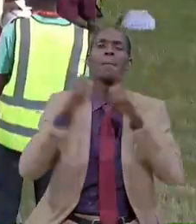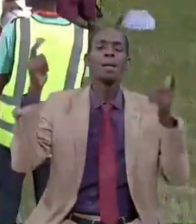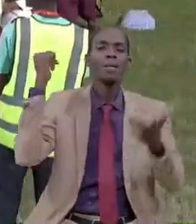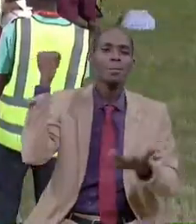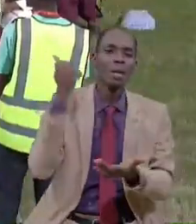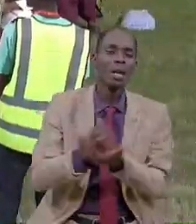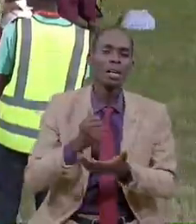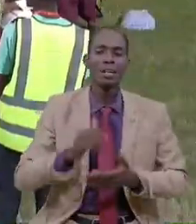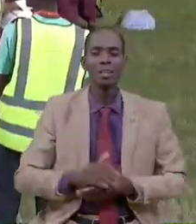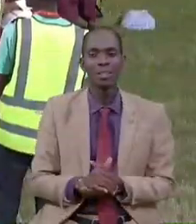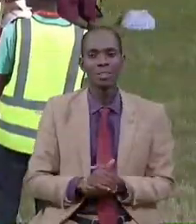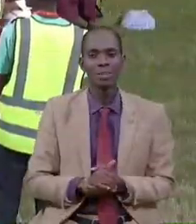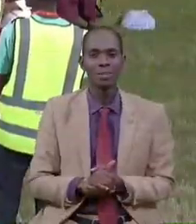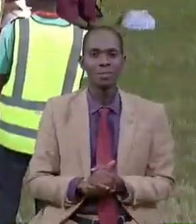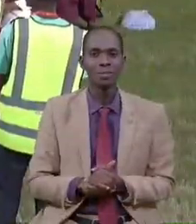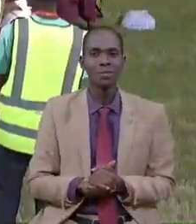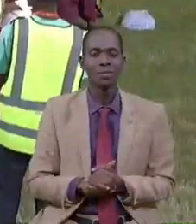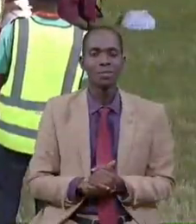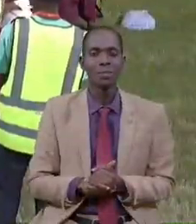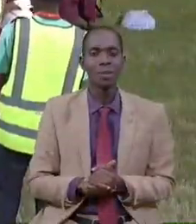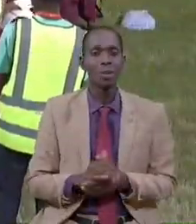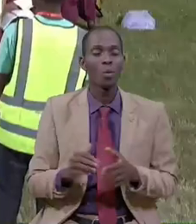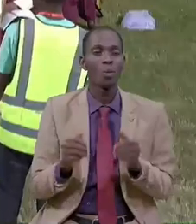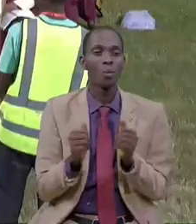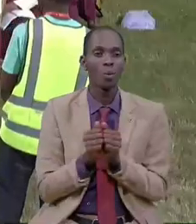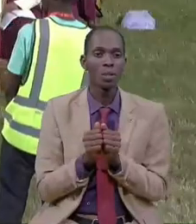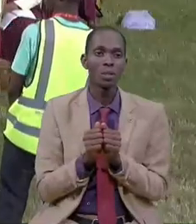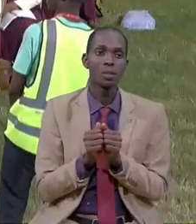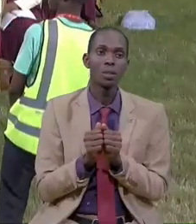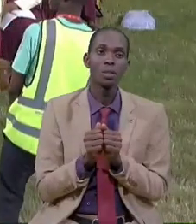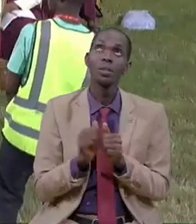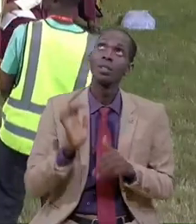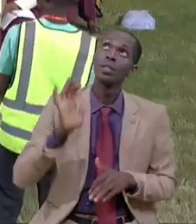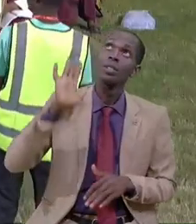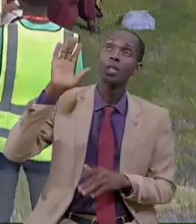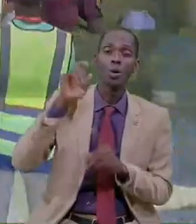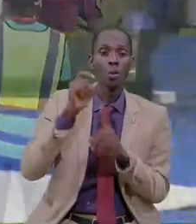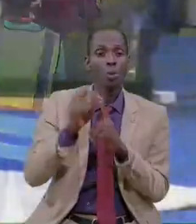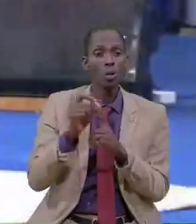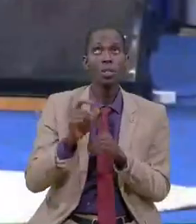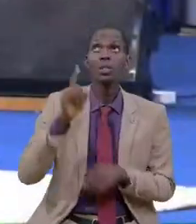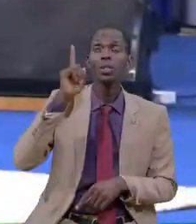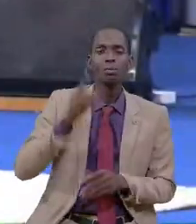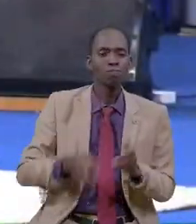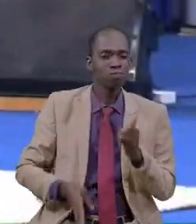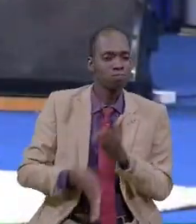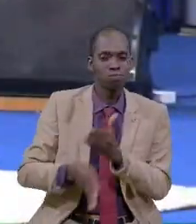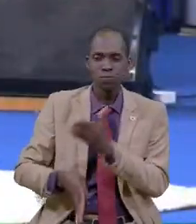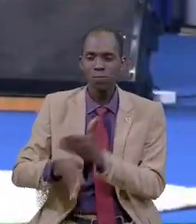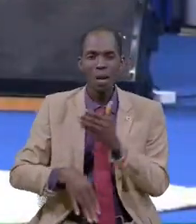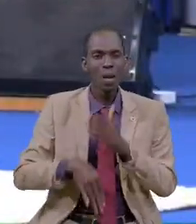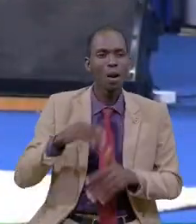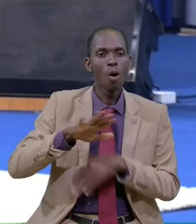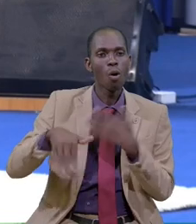d'un grand mère. His word, par he drove out all their